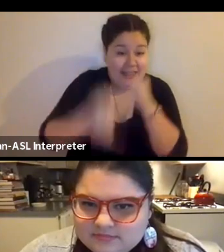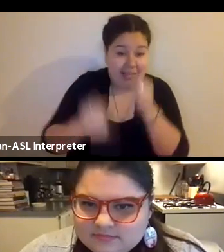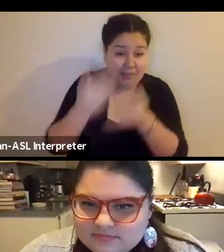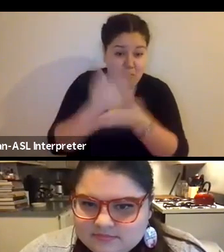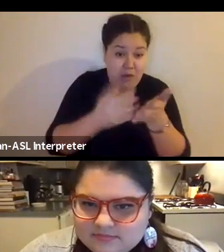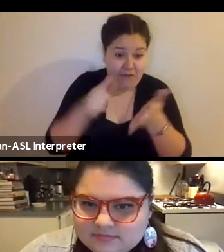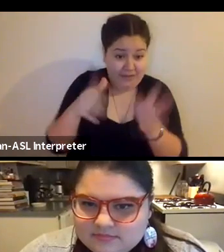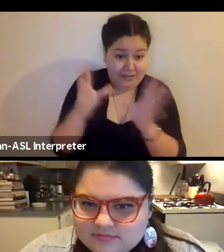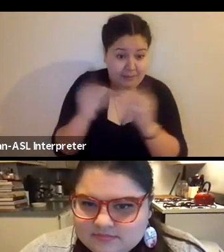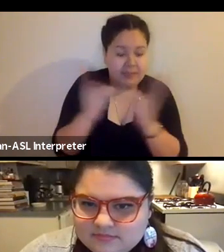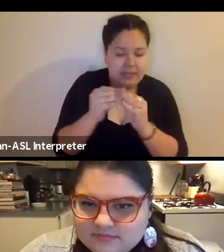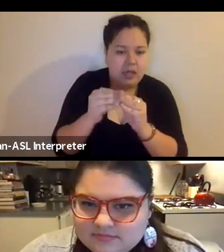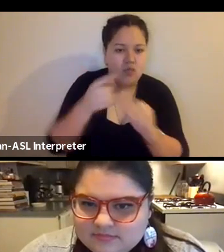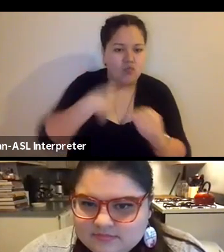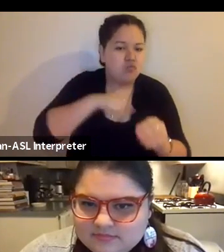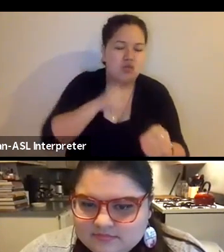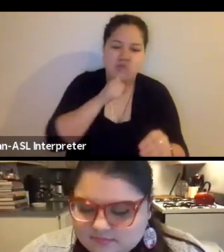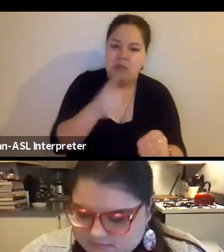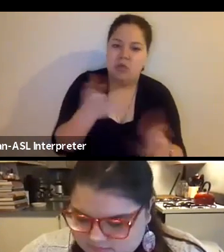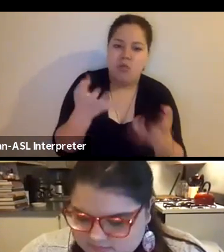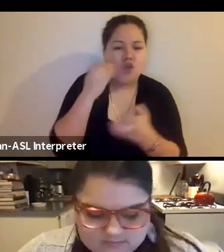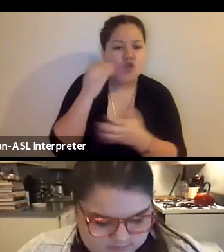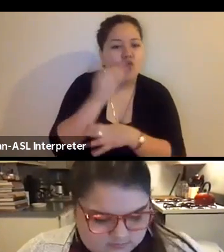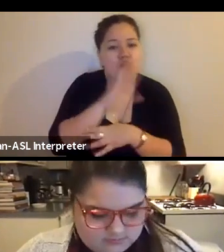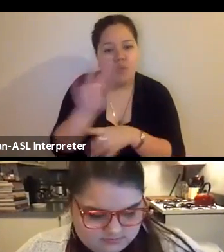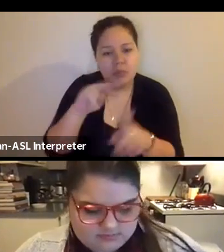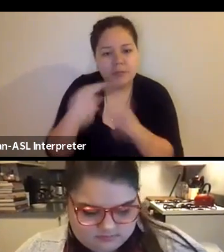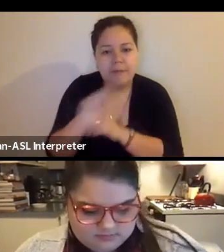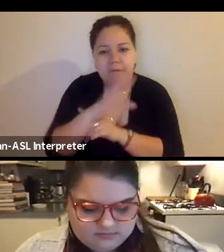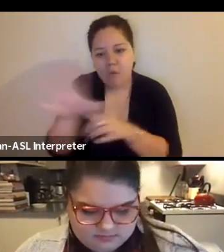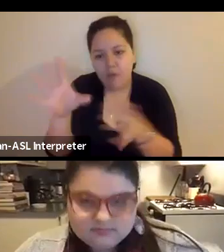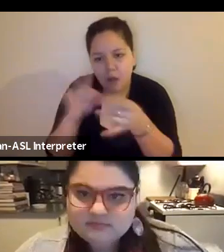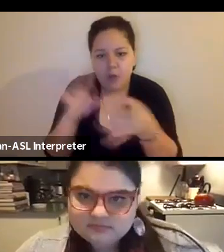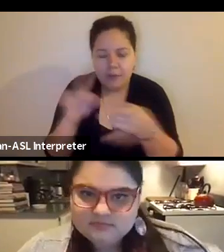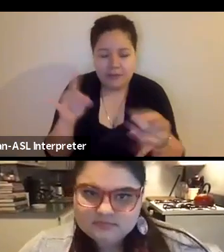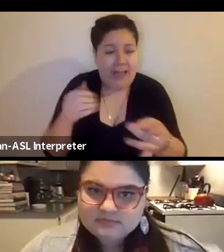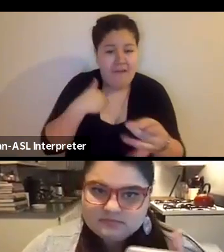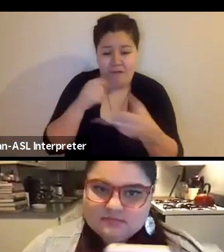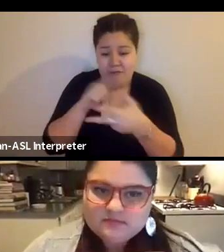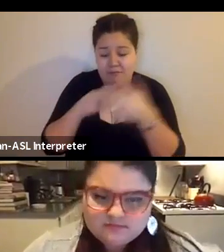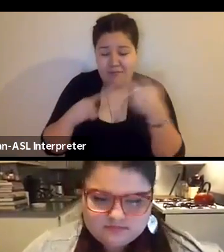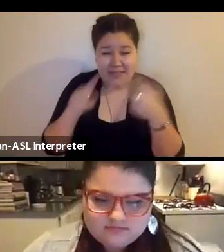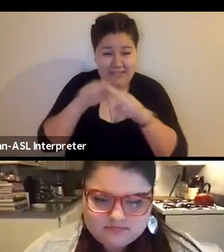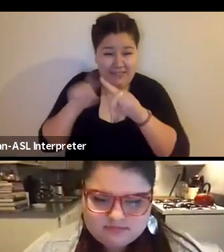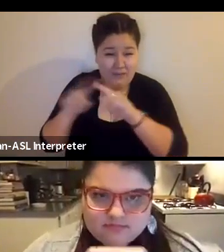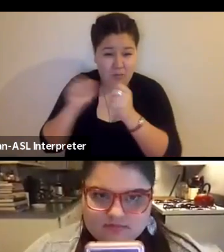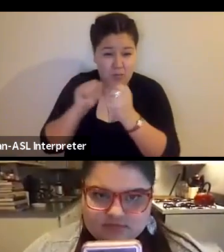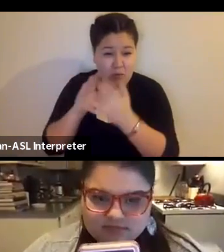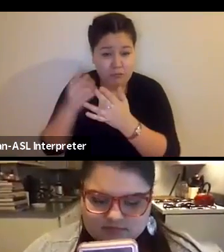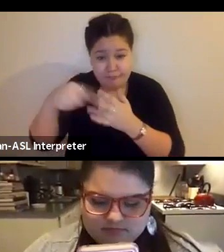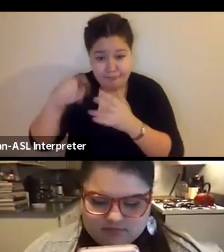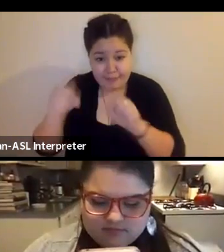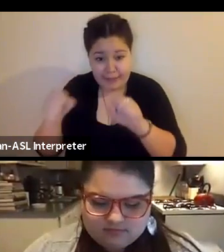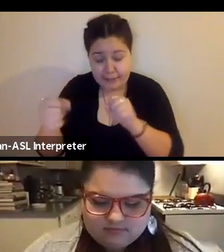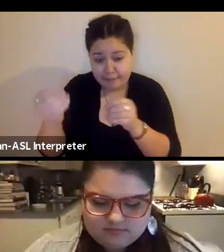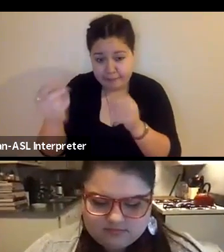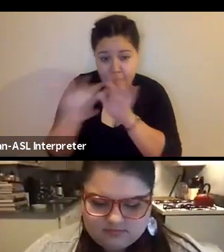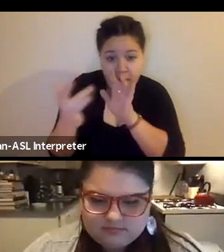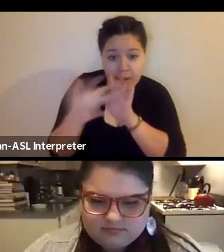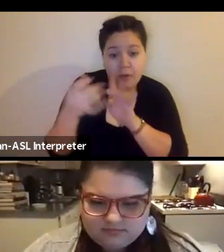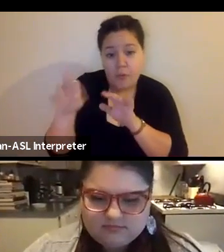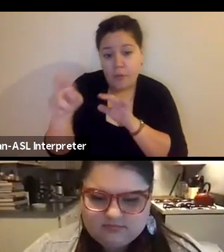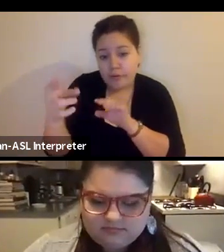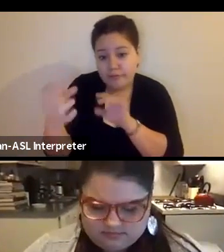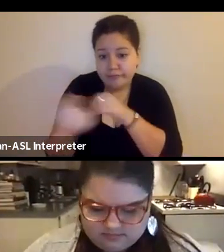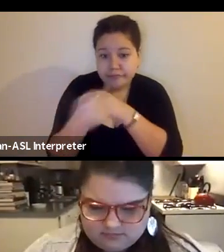get a hold of us that have been posted, I think, on all of the places where this video is currently streaming live. So